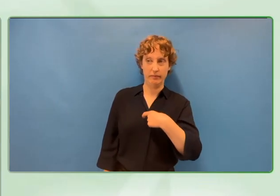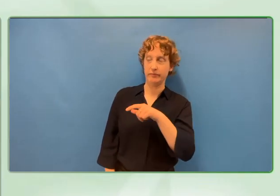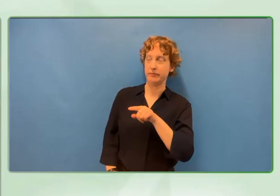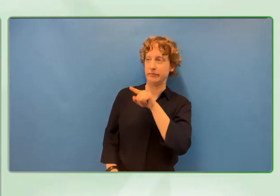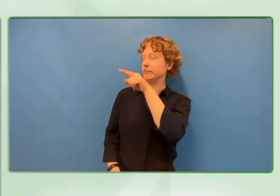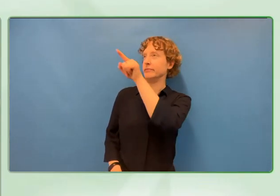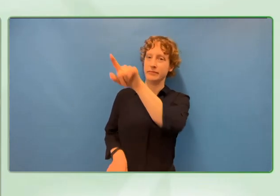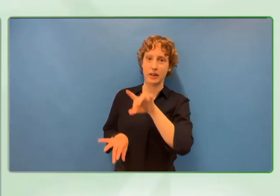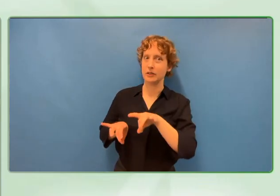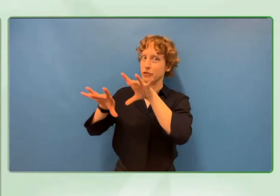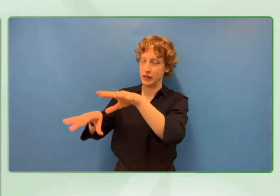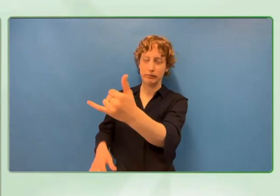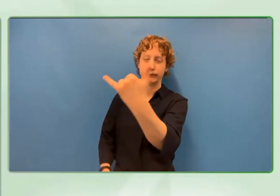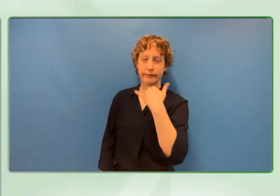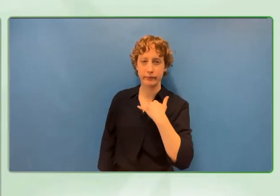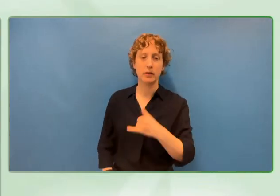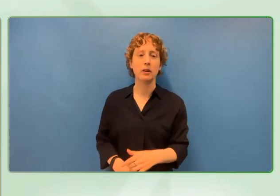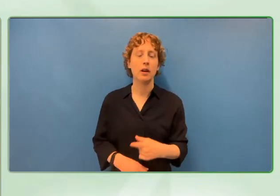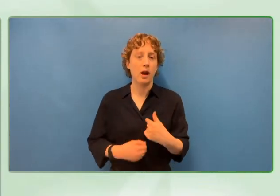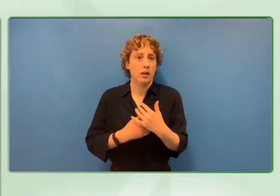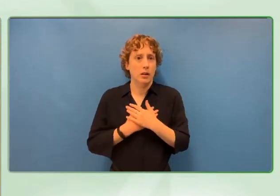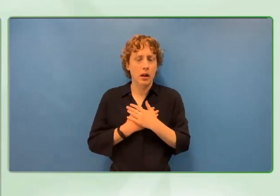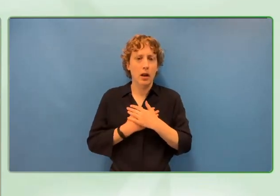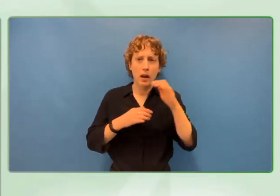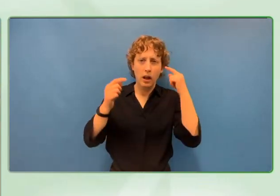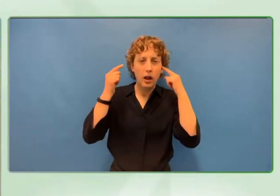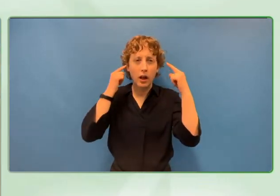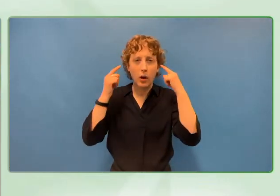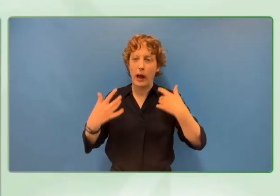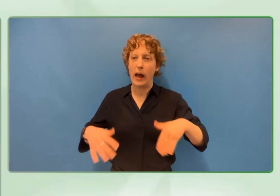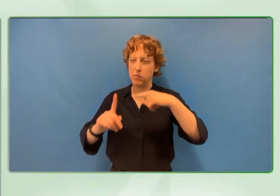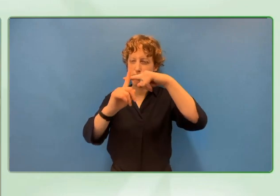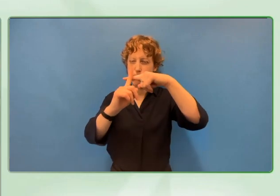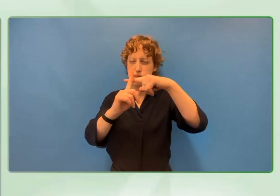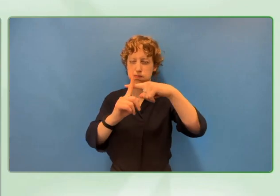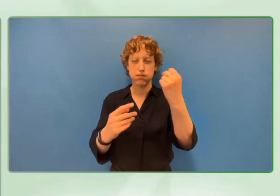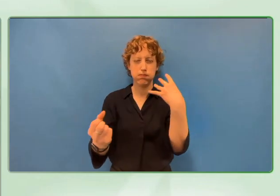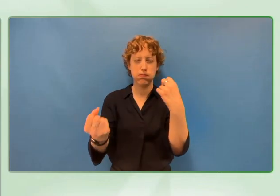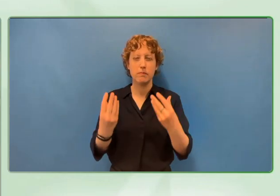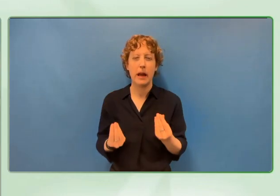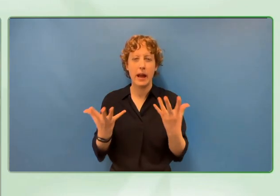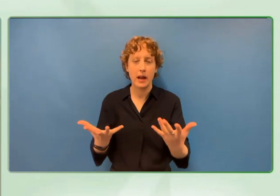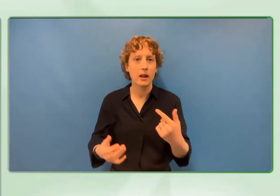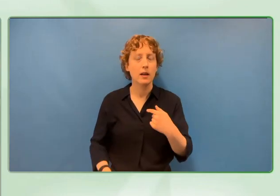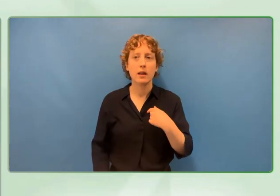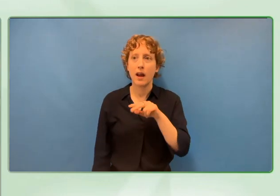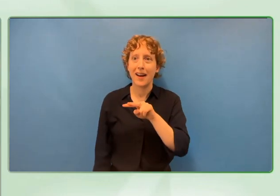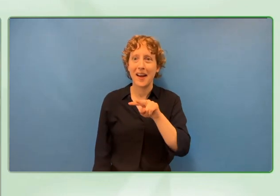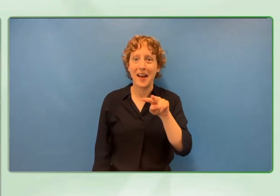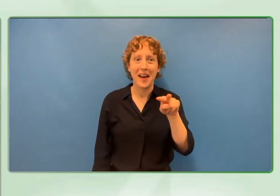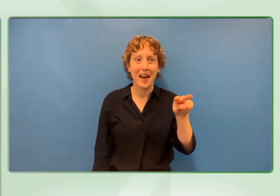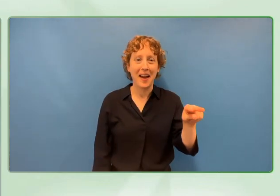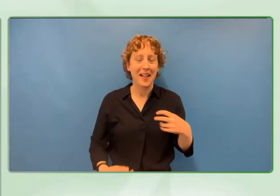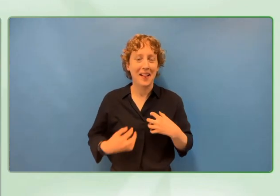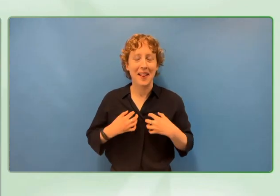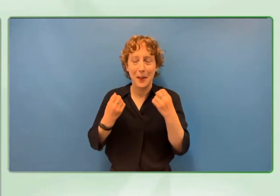I absolutely loved hearing all the positives of all these apps, and I genuinely was delighted by all of them. I don't